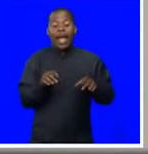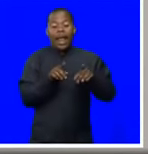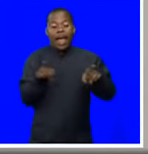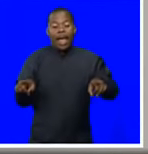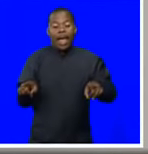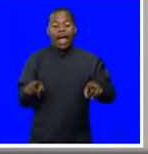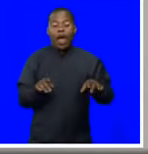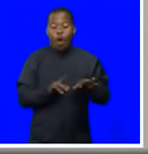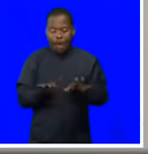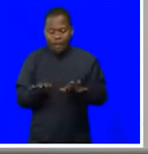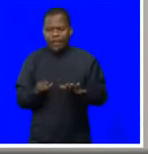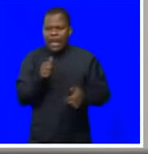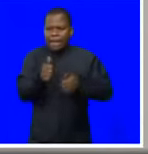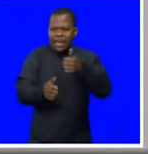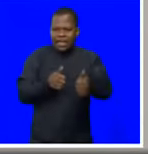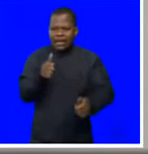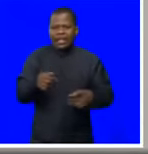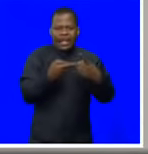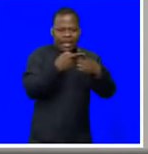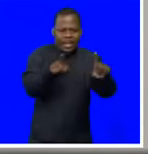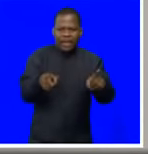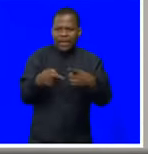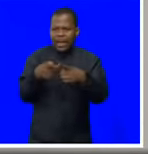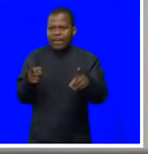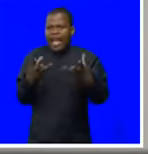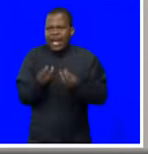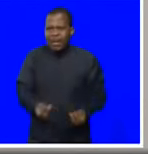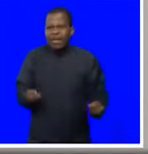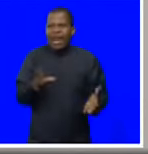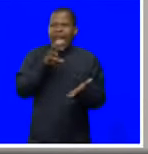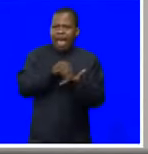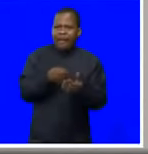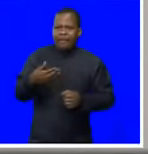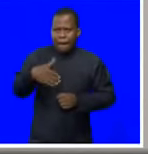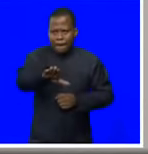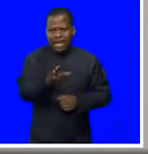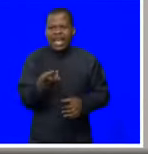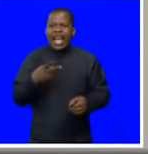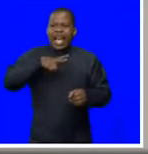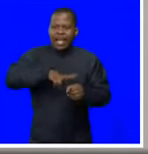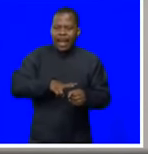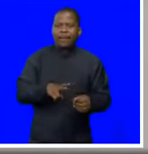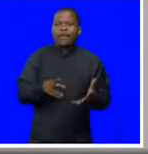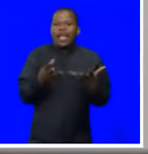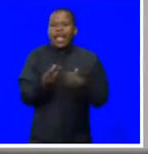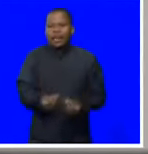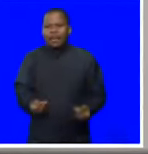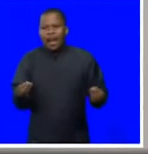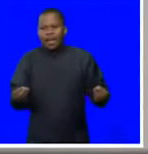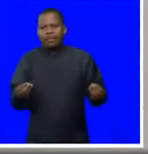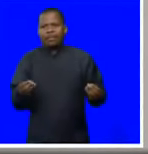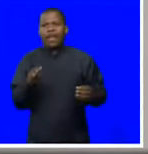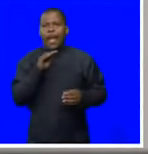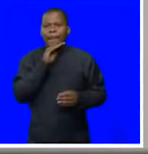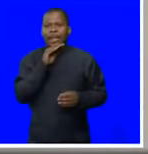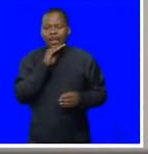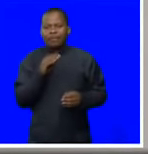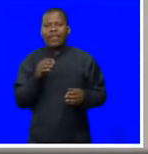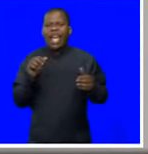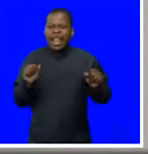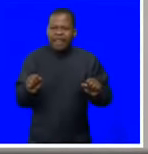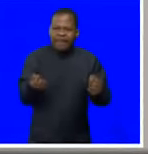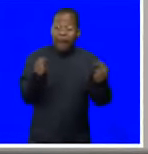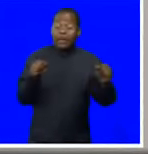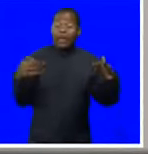different services that the children need, the children who are survivors or who have been, who are regarded as victims of